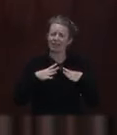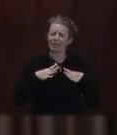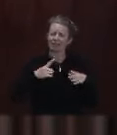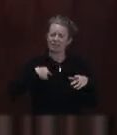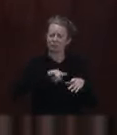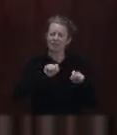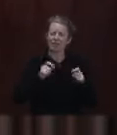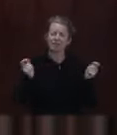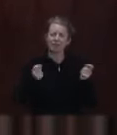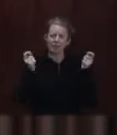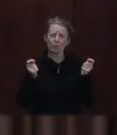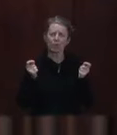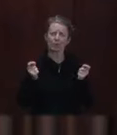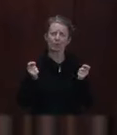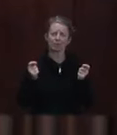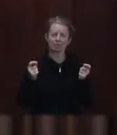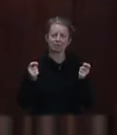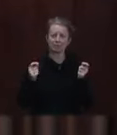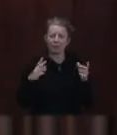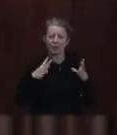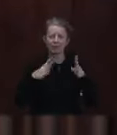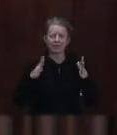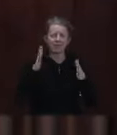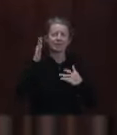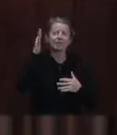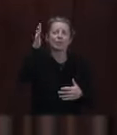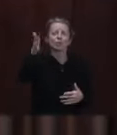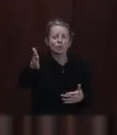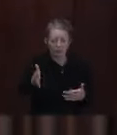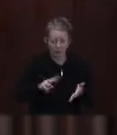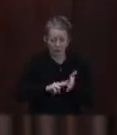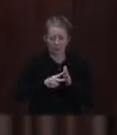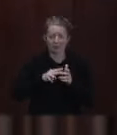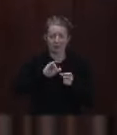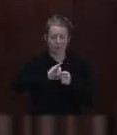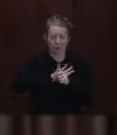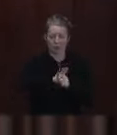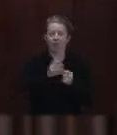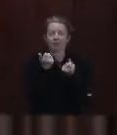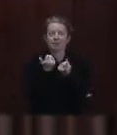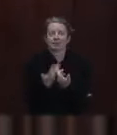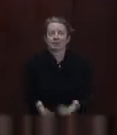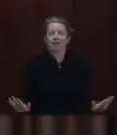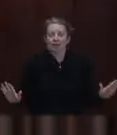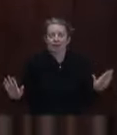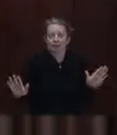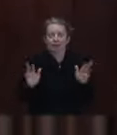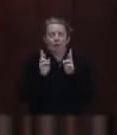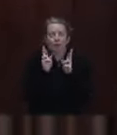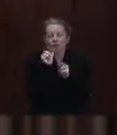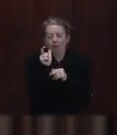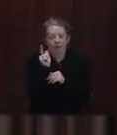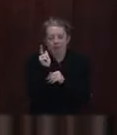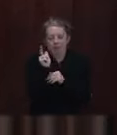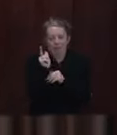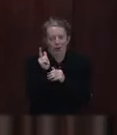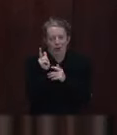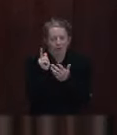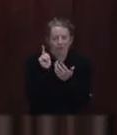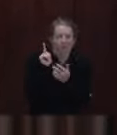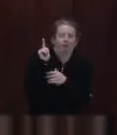the holidays to come, like when we are beyond this pandemic, which is hopefully not that far in the future. So I'm all for that,